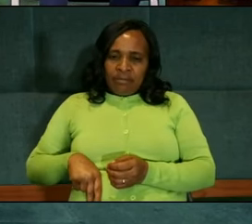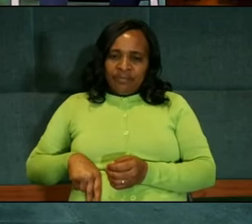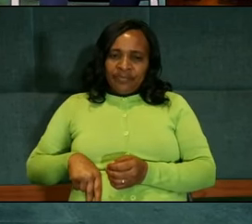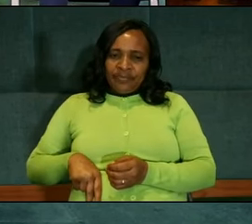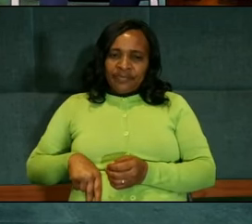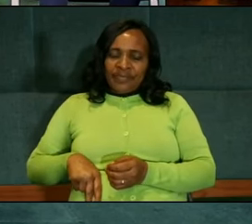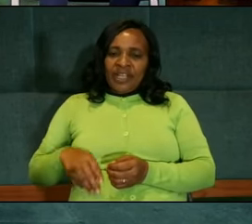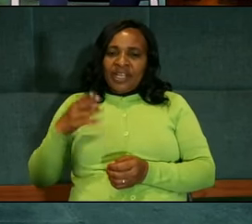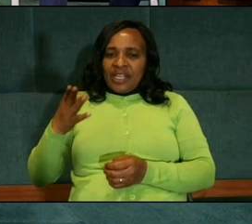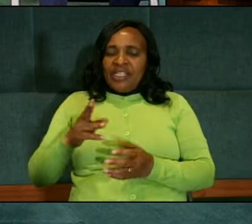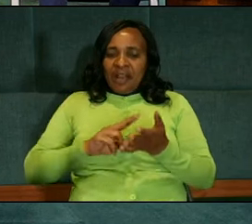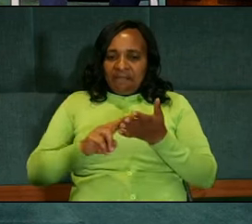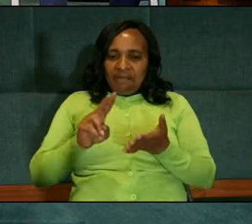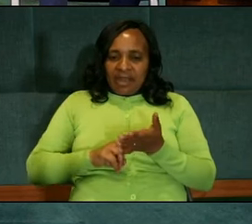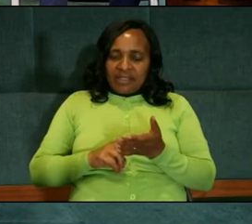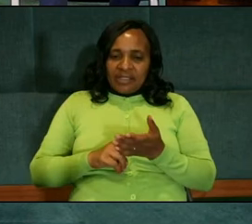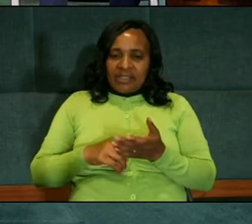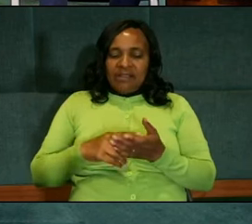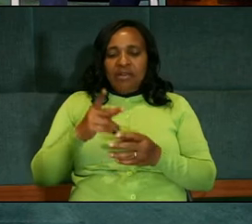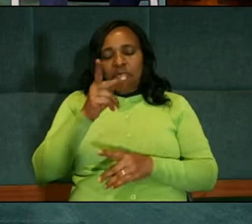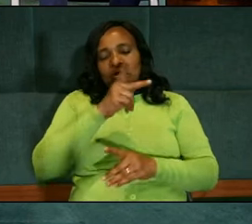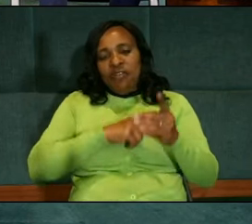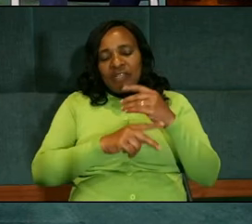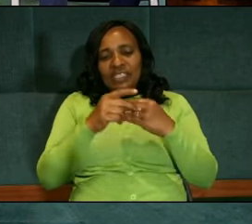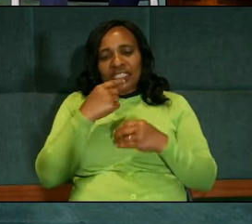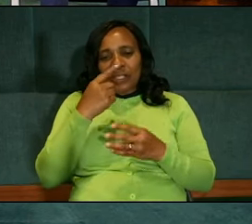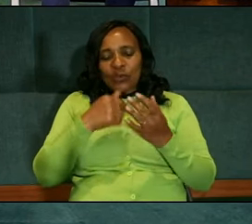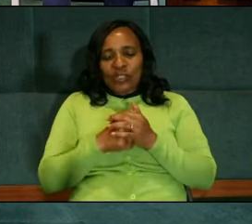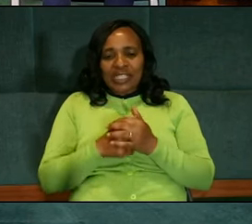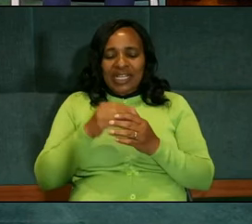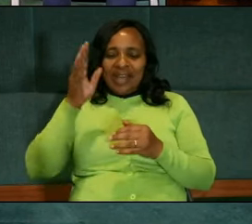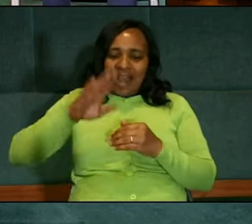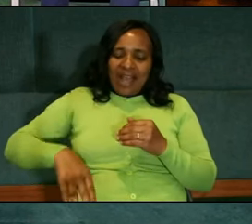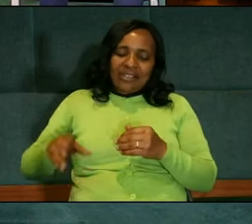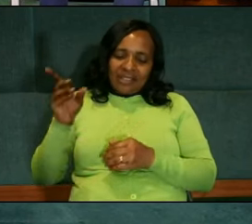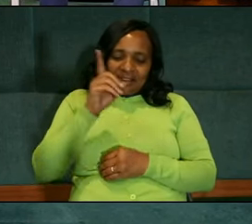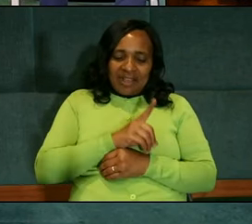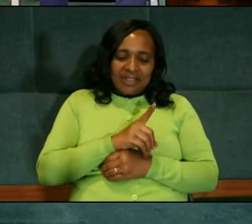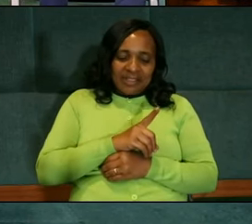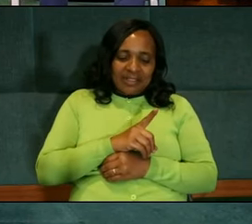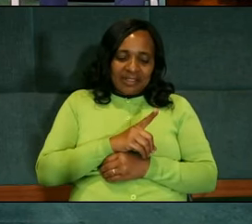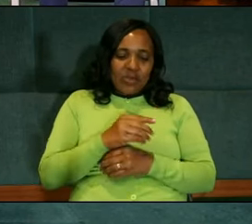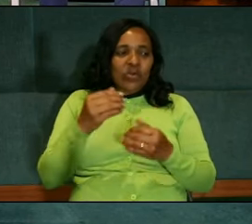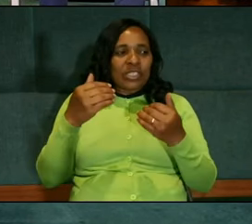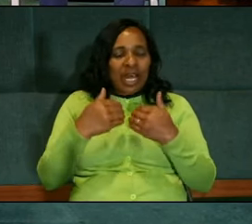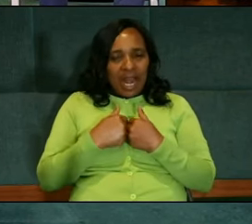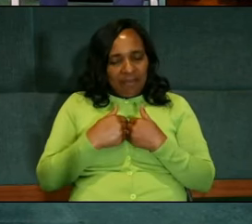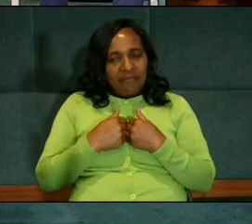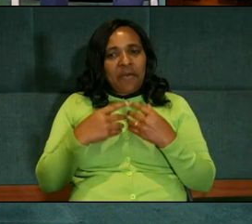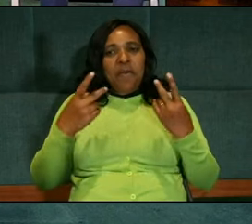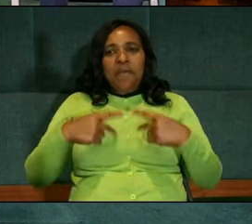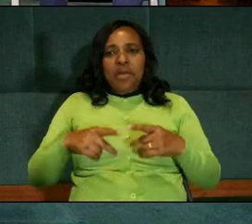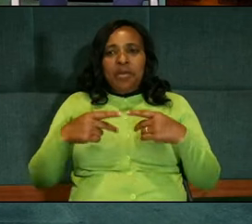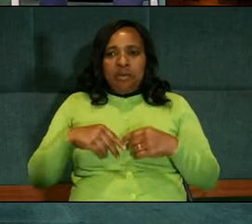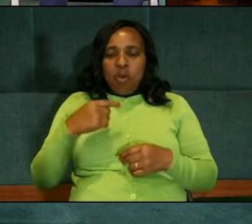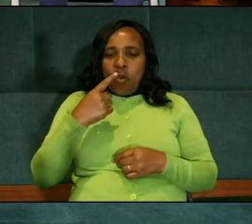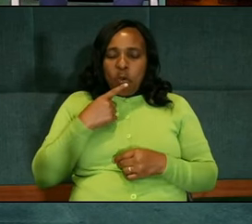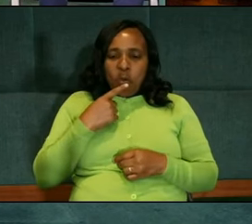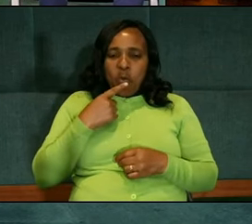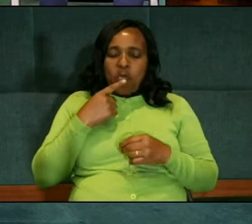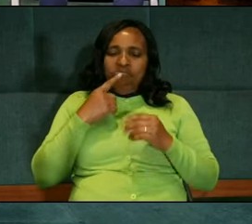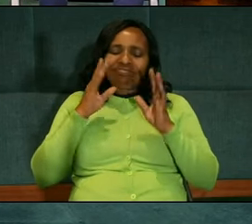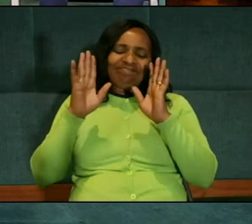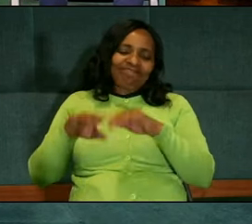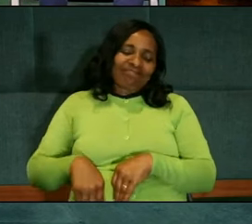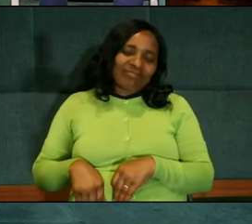You know, there's a text, I think, of prophecy that says that in the last days, we shall have people who